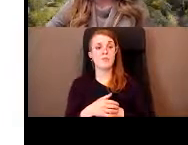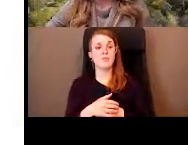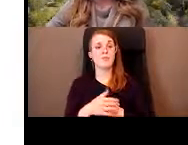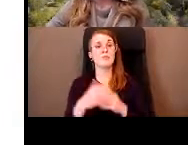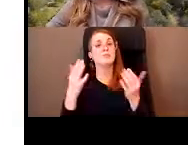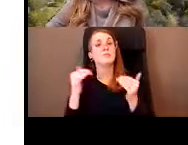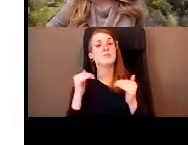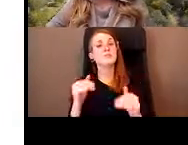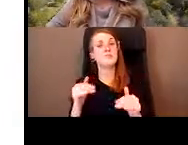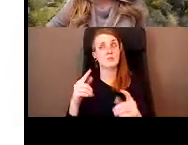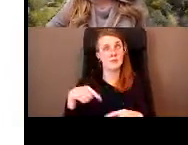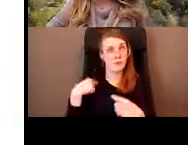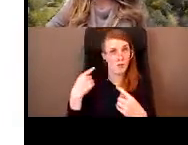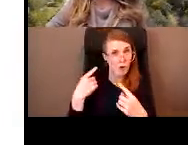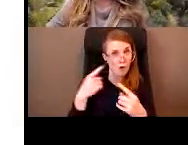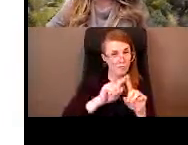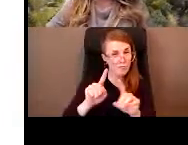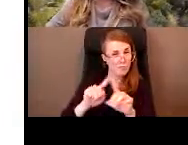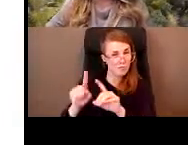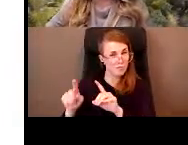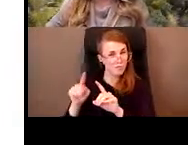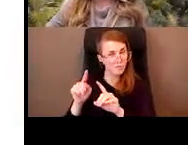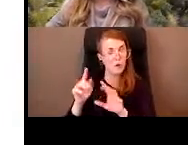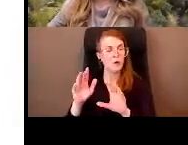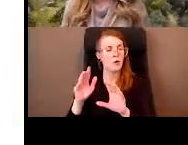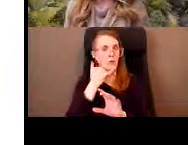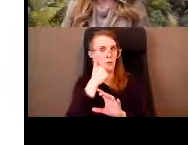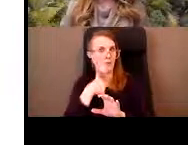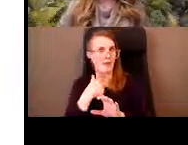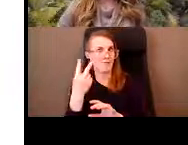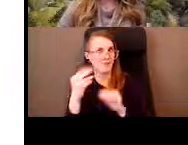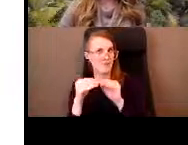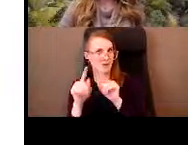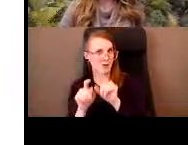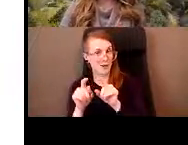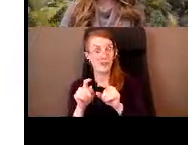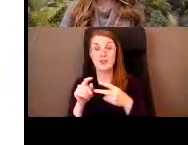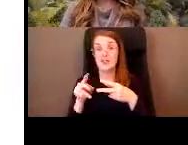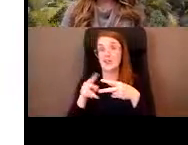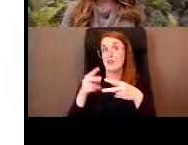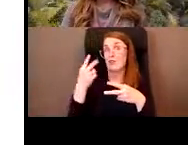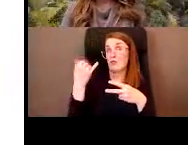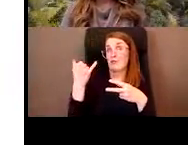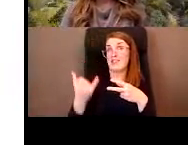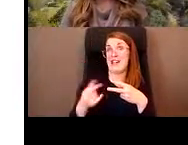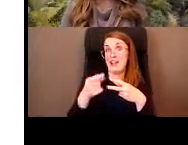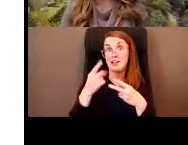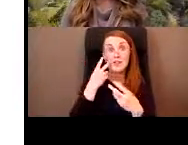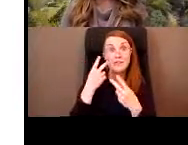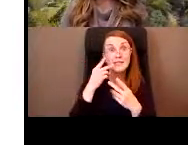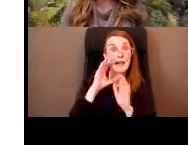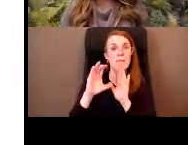Of the concept plans, sorry, I have 2 more questions. Of the concept plans you have seen tonight, which best fits your